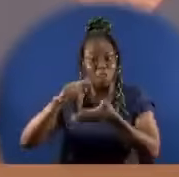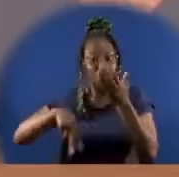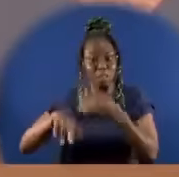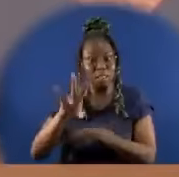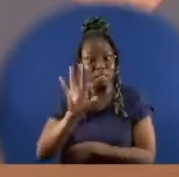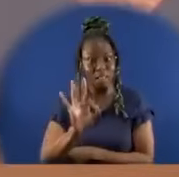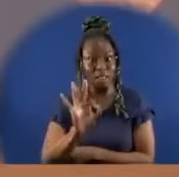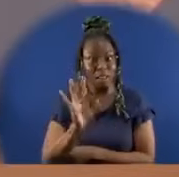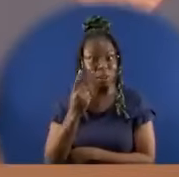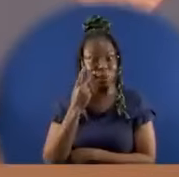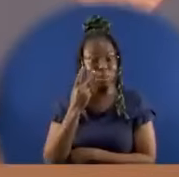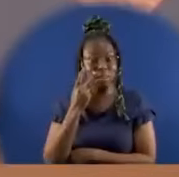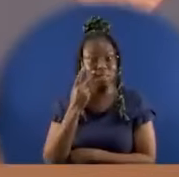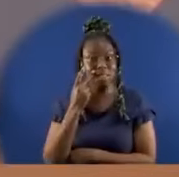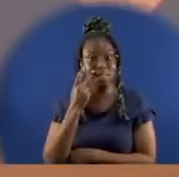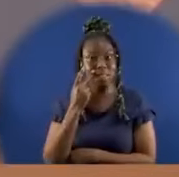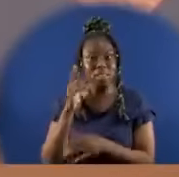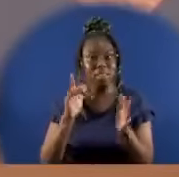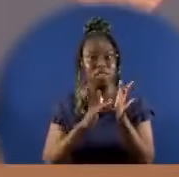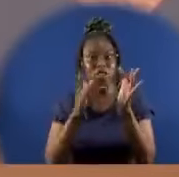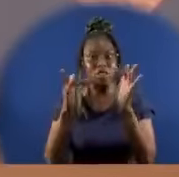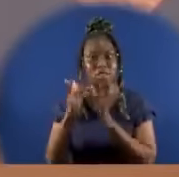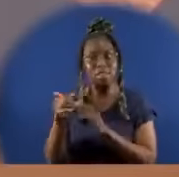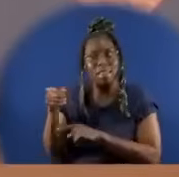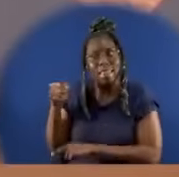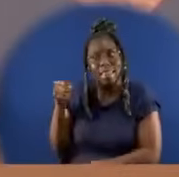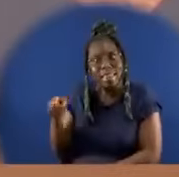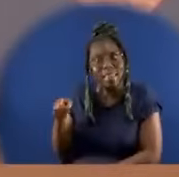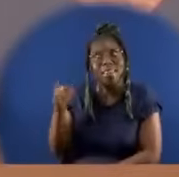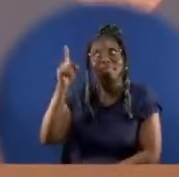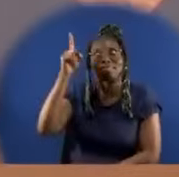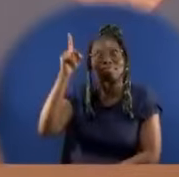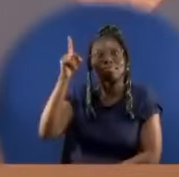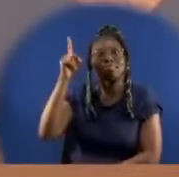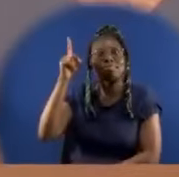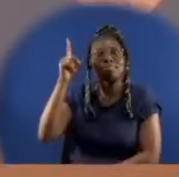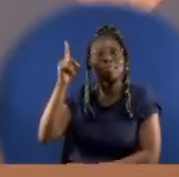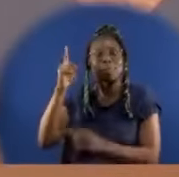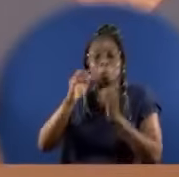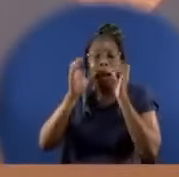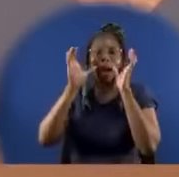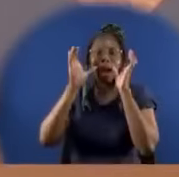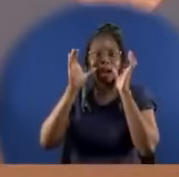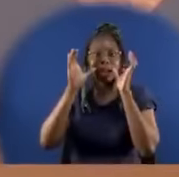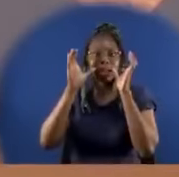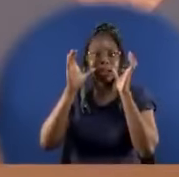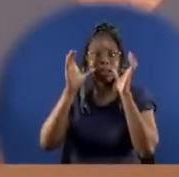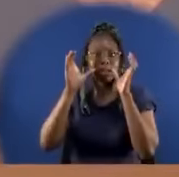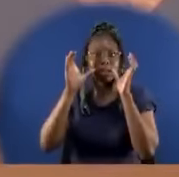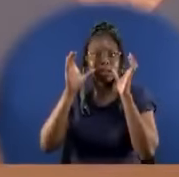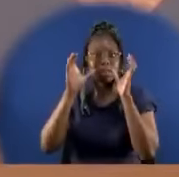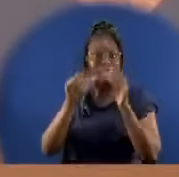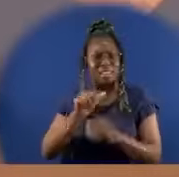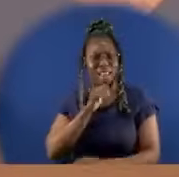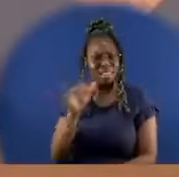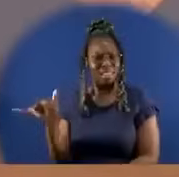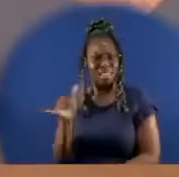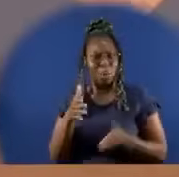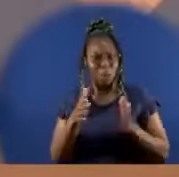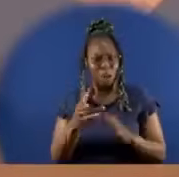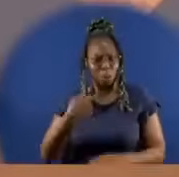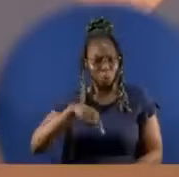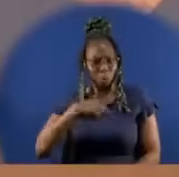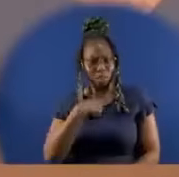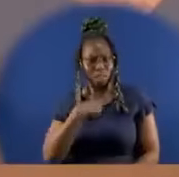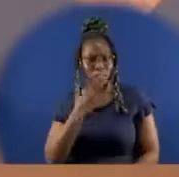that Jesus gets amazed. The point of this message is not how we get amazed.